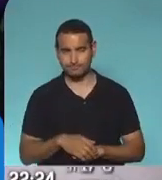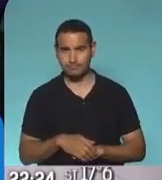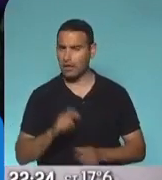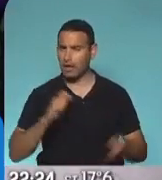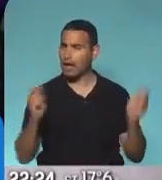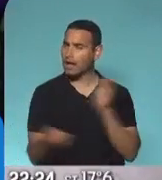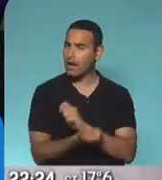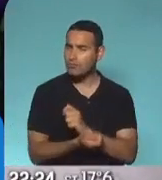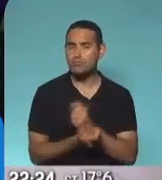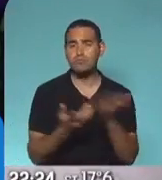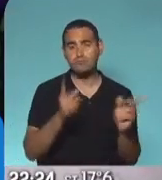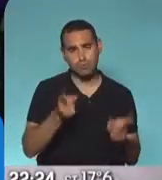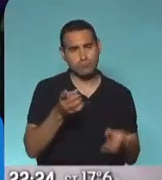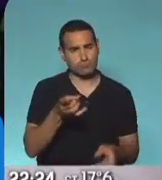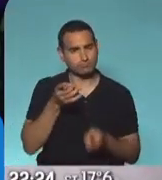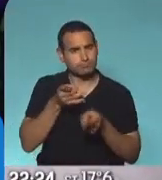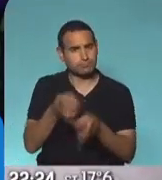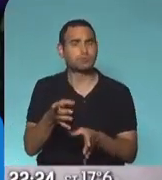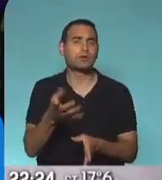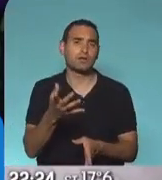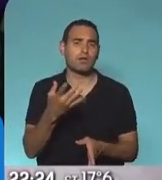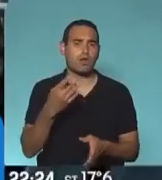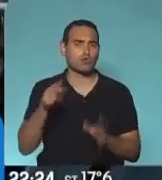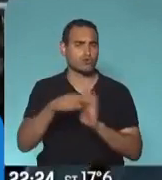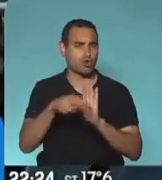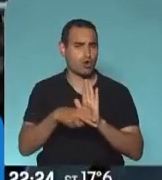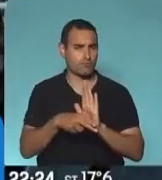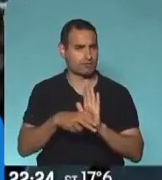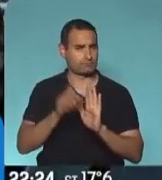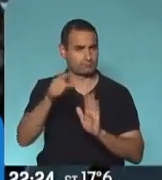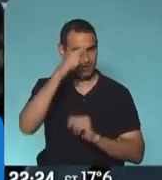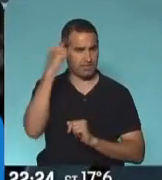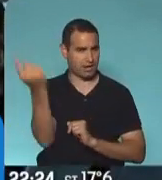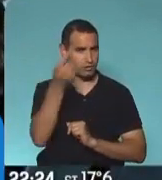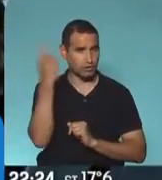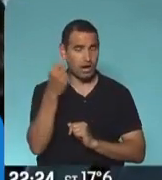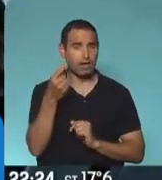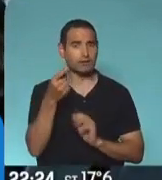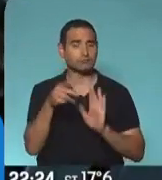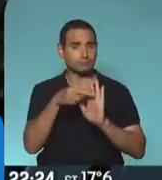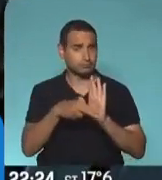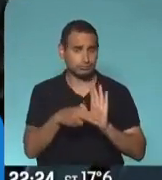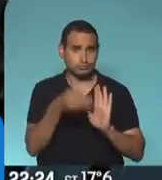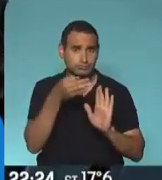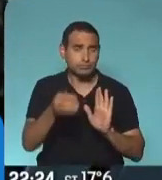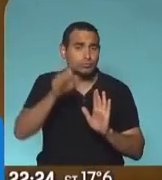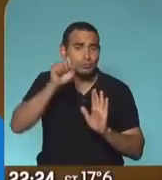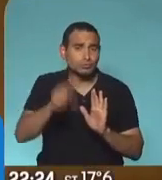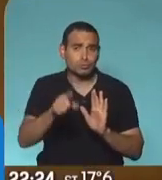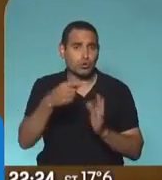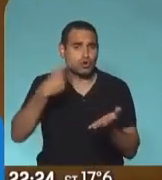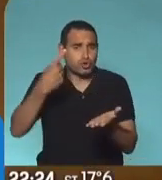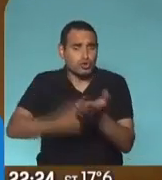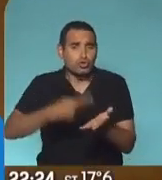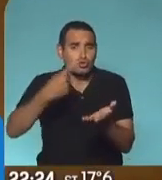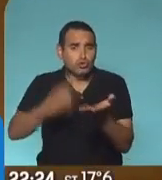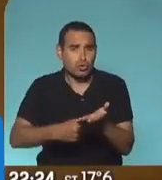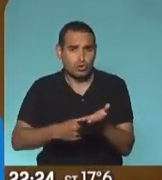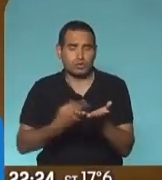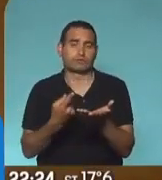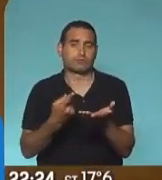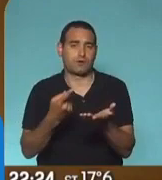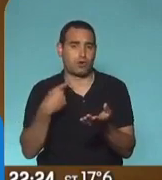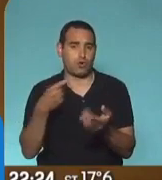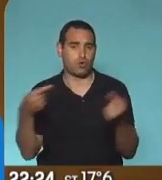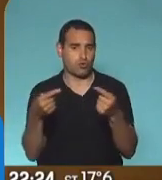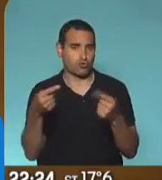supone también el rechazo y desconocimiento de varias normativas internacionales cuyo núcleo son toda una serie de resoluciones en contrario de las